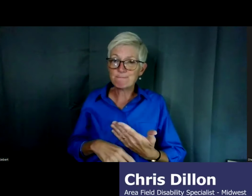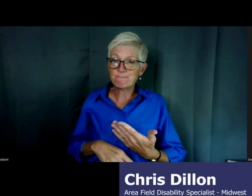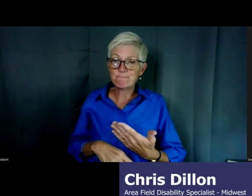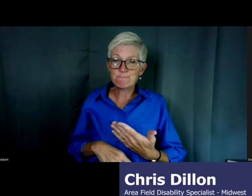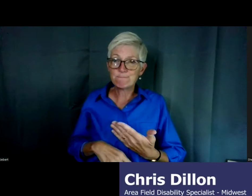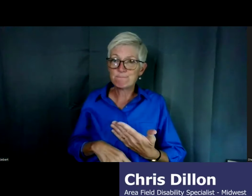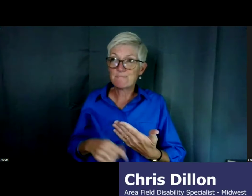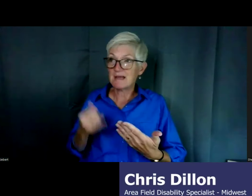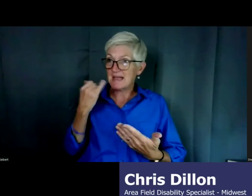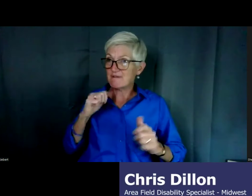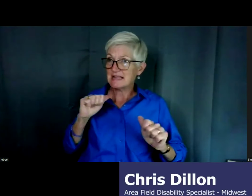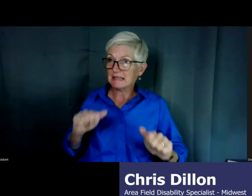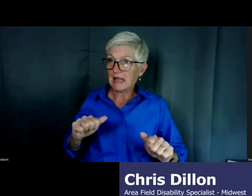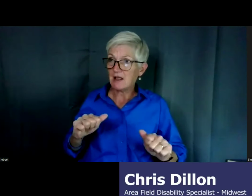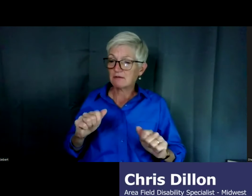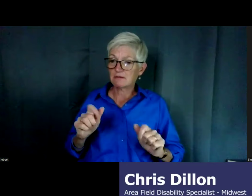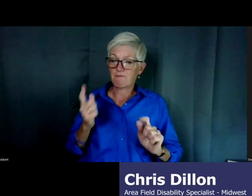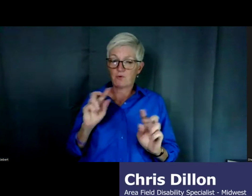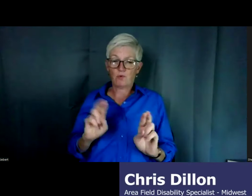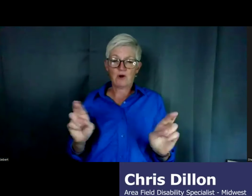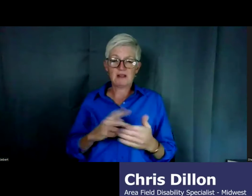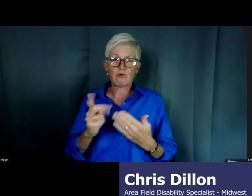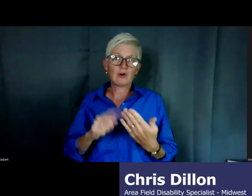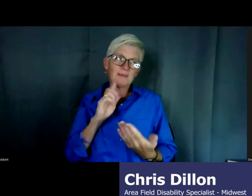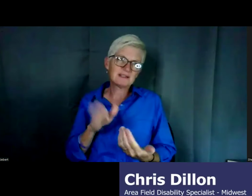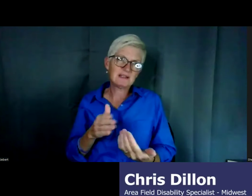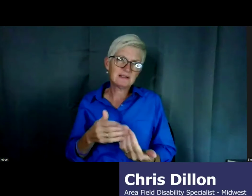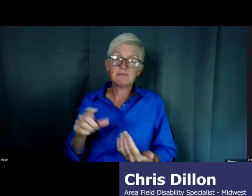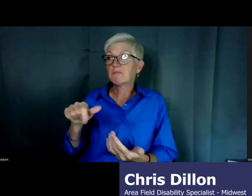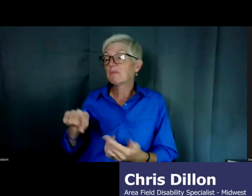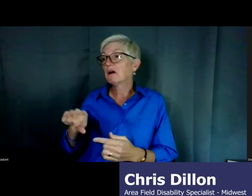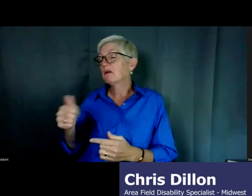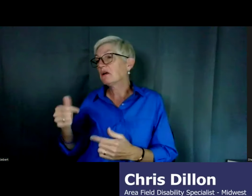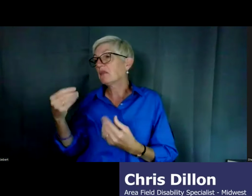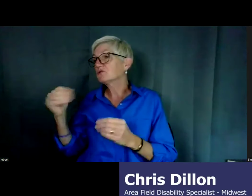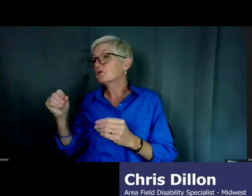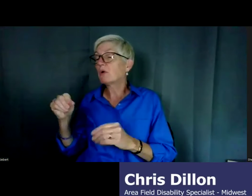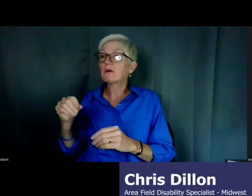if I'm able to, for Ready, it's rather easy. Different store, different job coach.